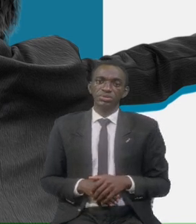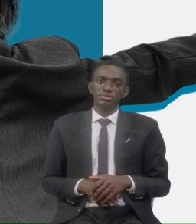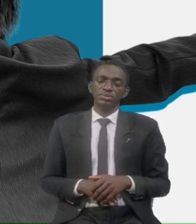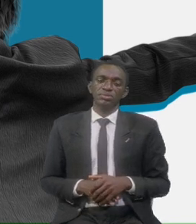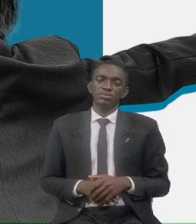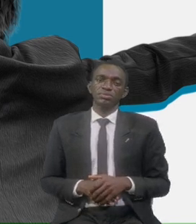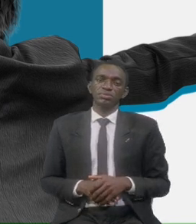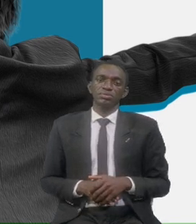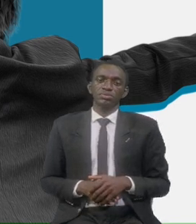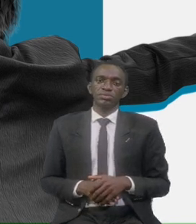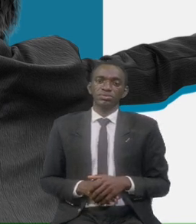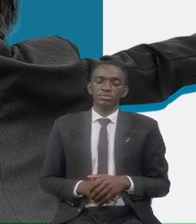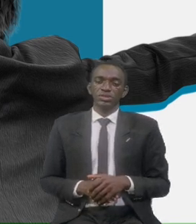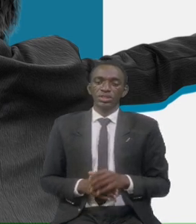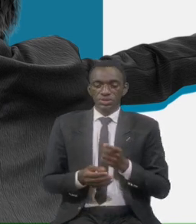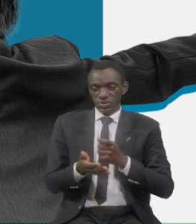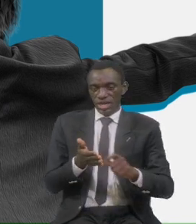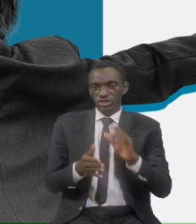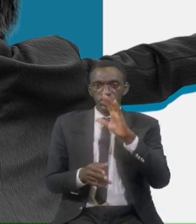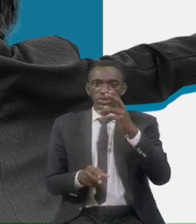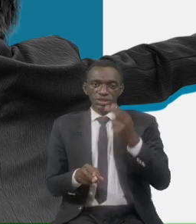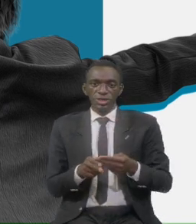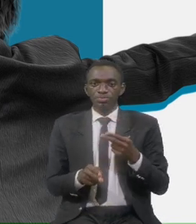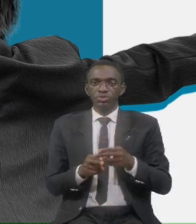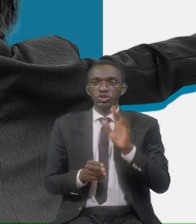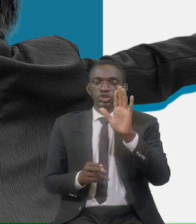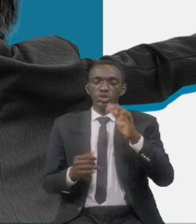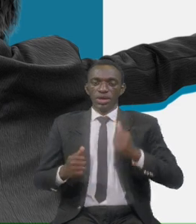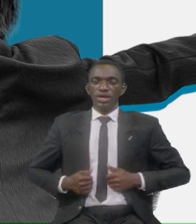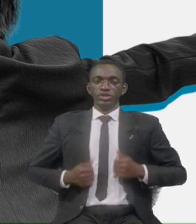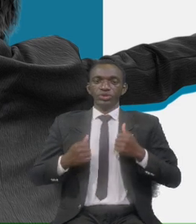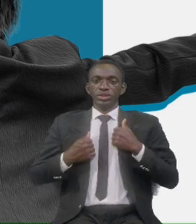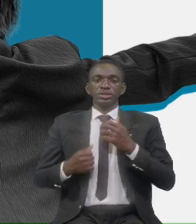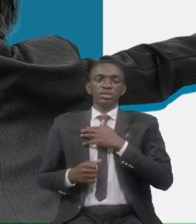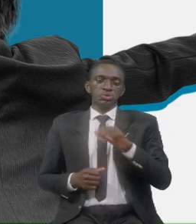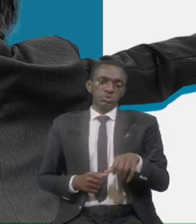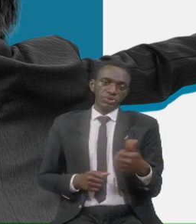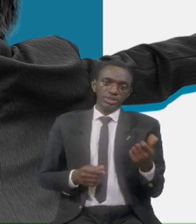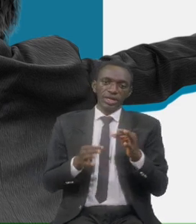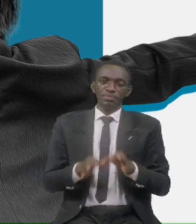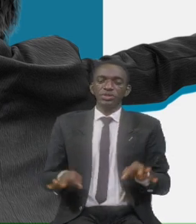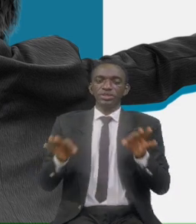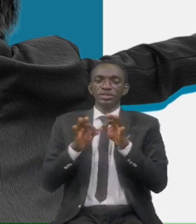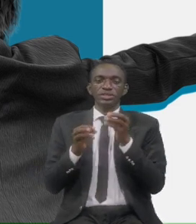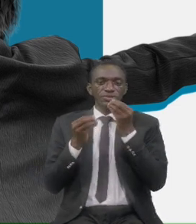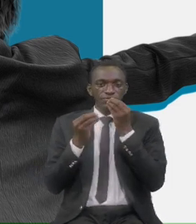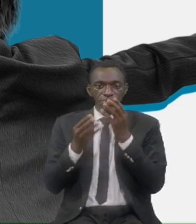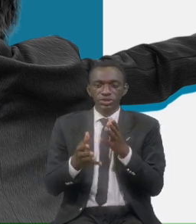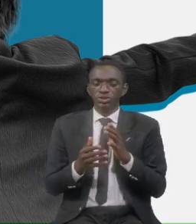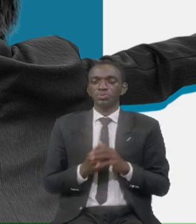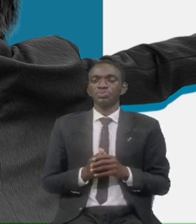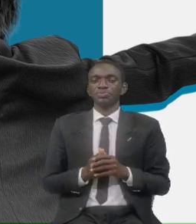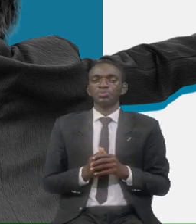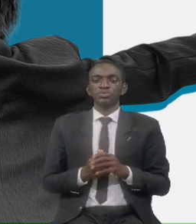Write down your name, your address, and other important informations. Those details